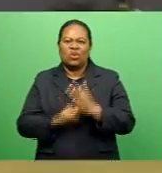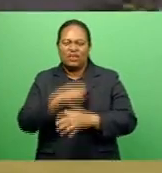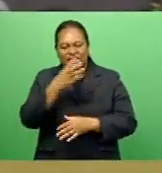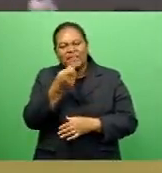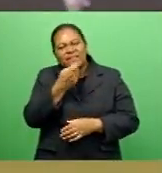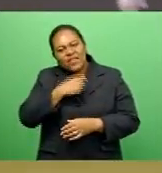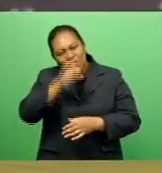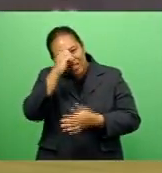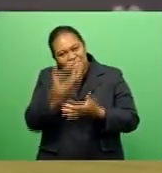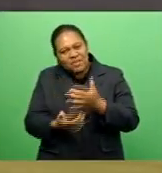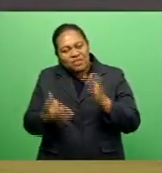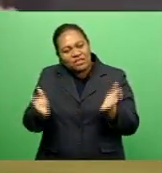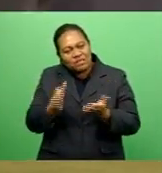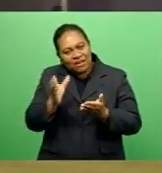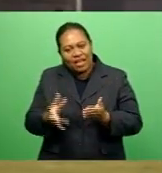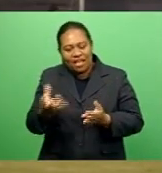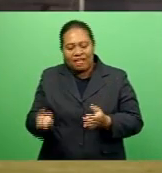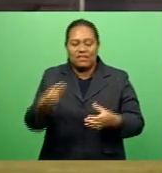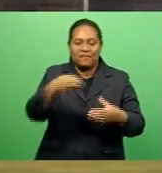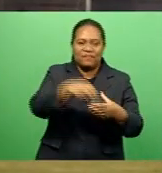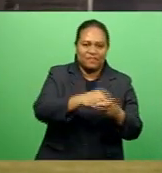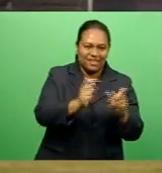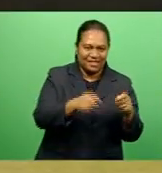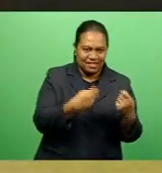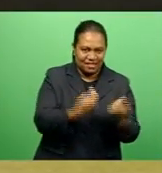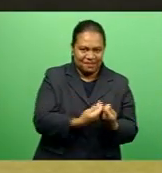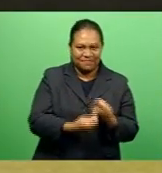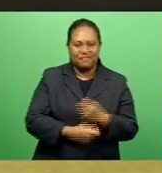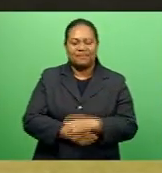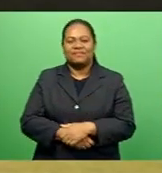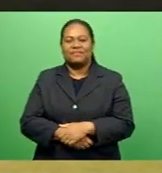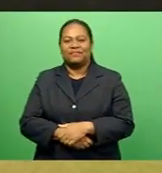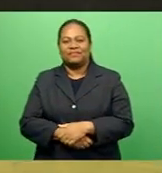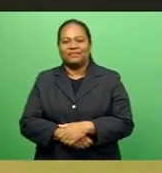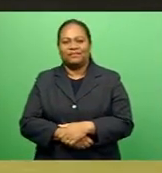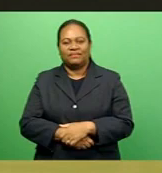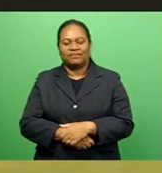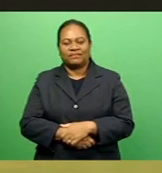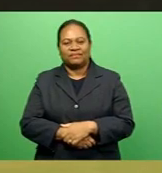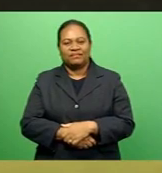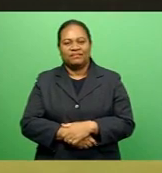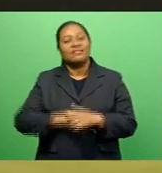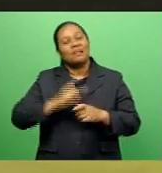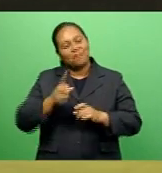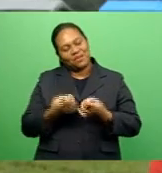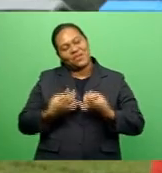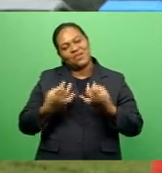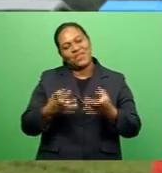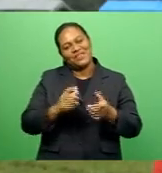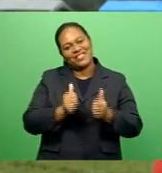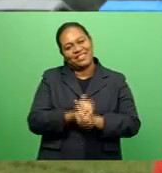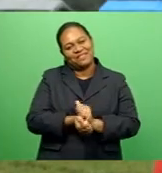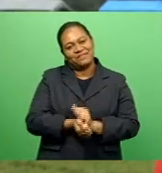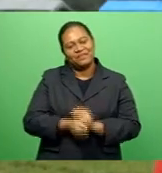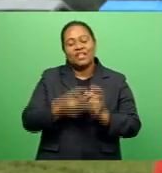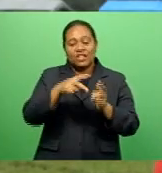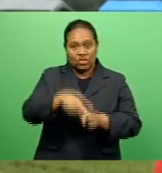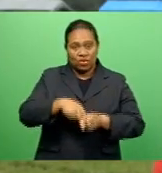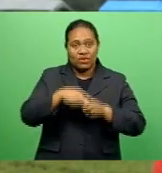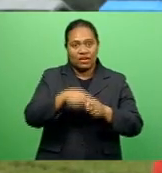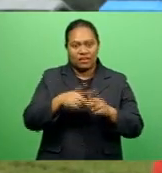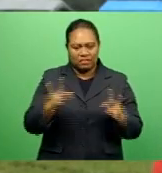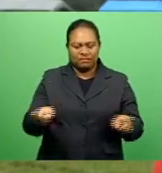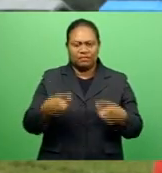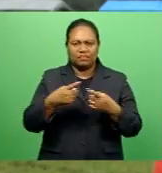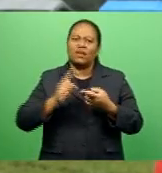there, but I think we are ready for the game. Nandronga will feature in